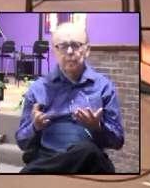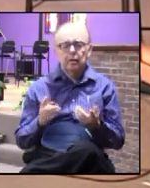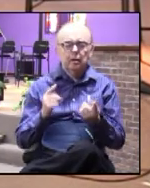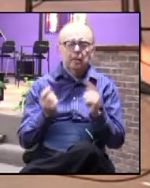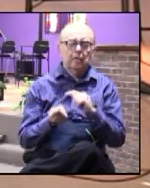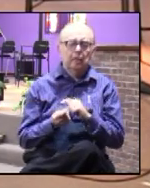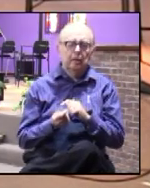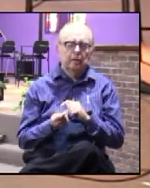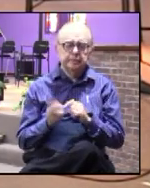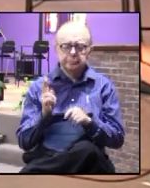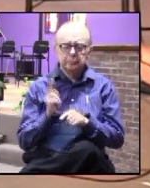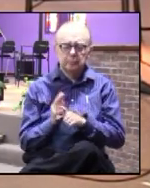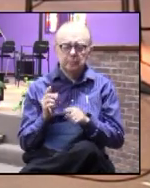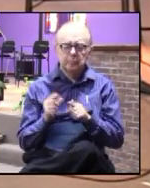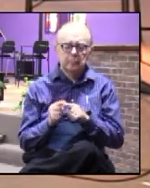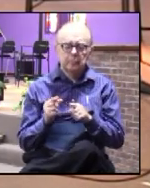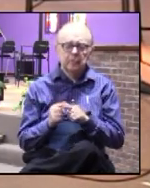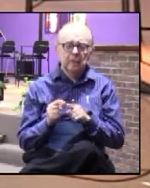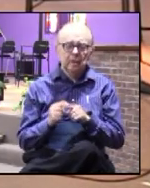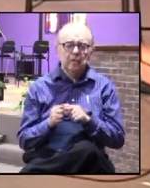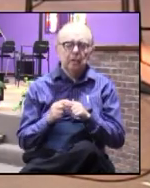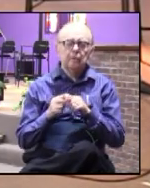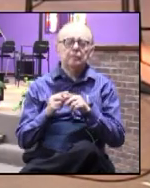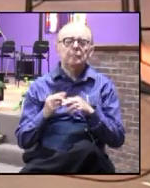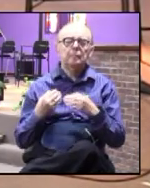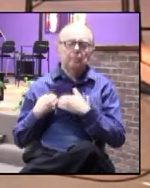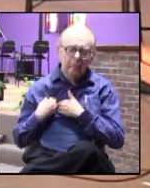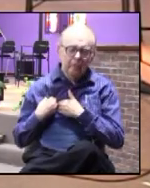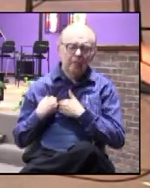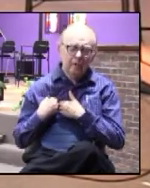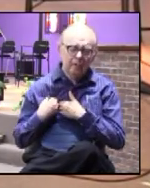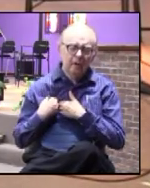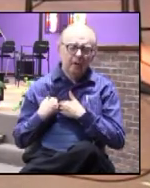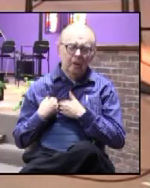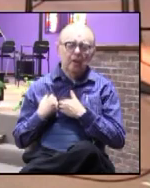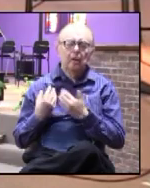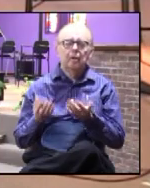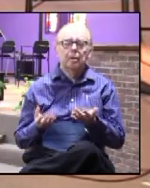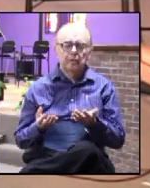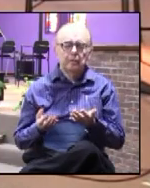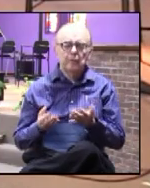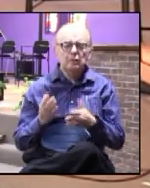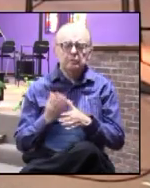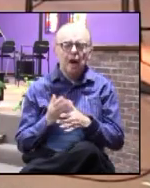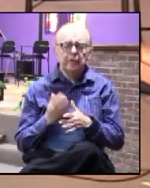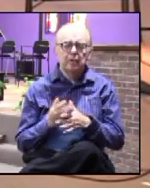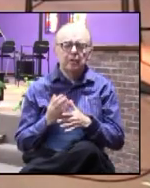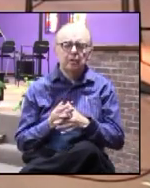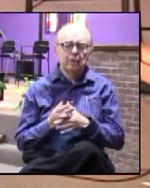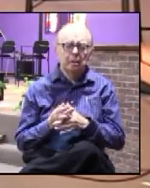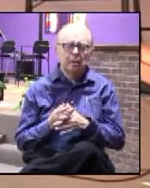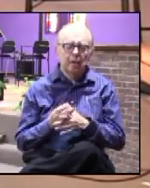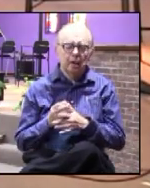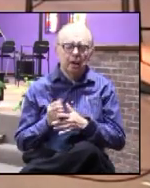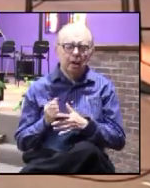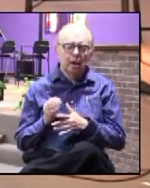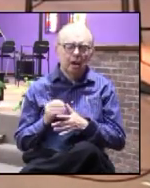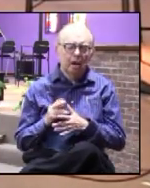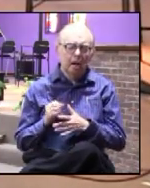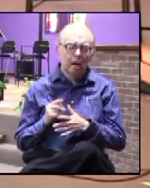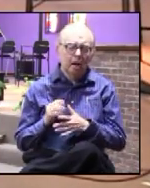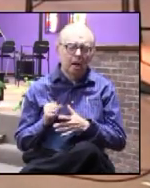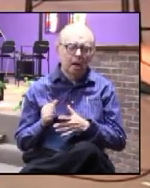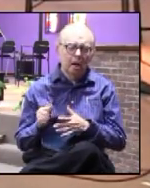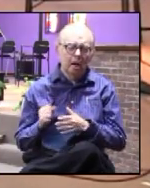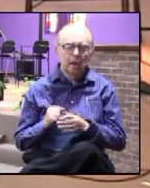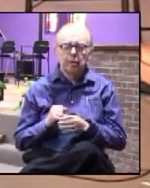translations, it will use the word cumbersome. Not distracted, but was cumbersome. And the word cumbersome means to be